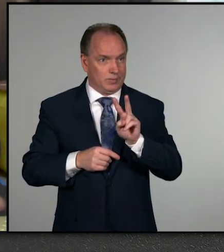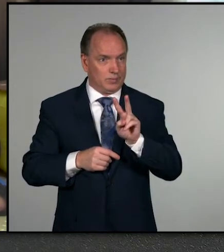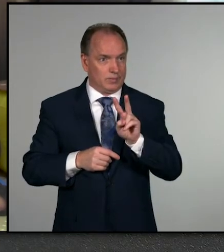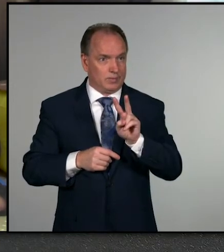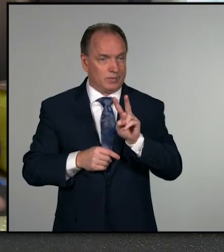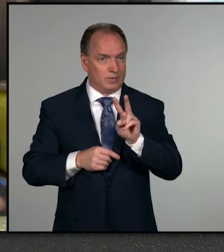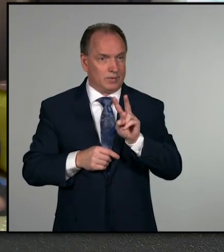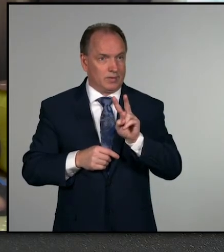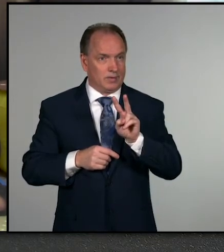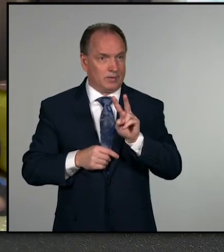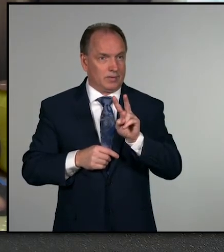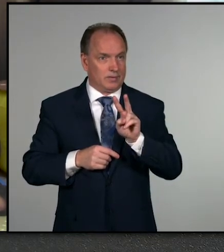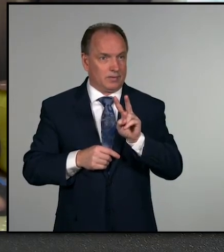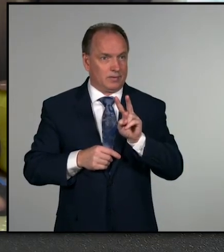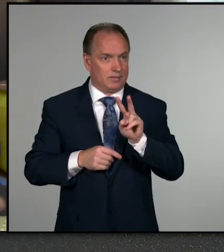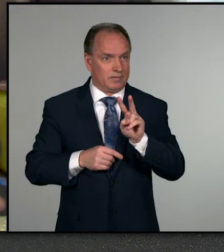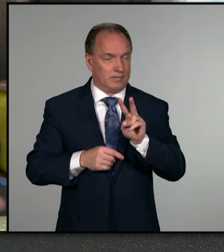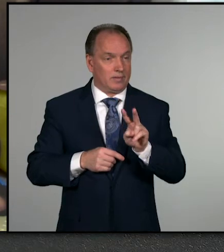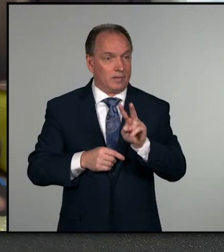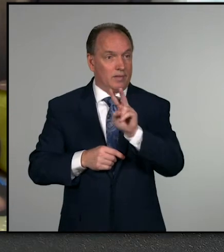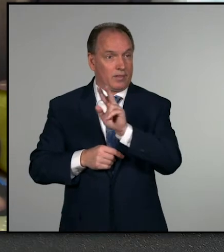2,